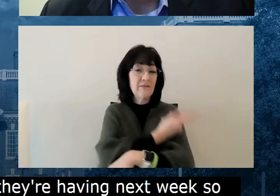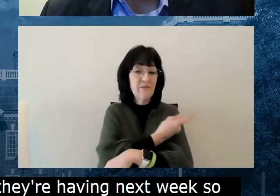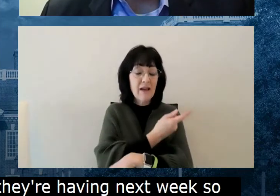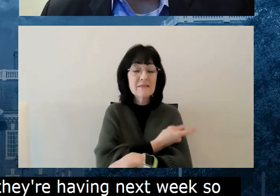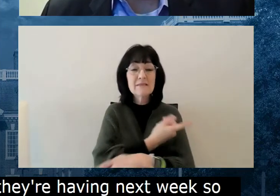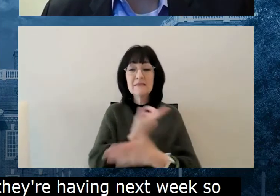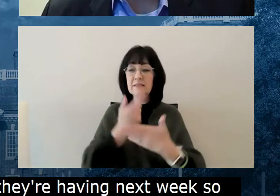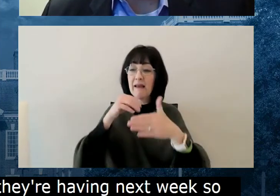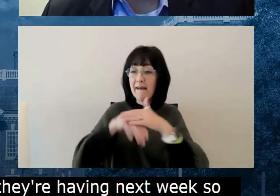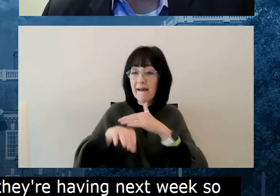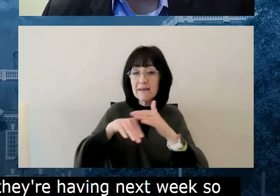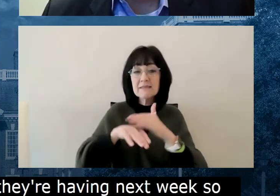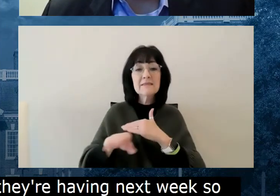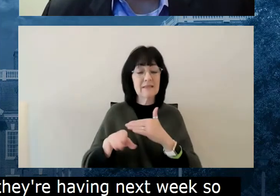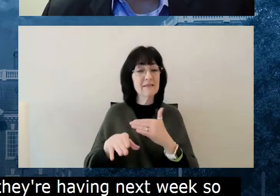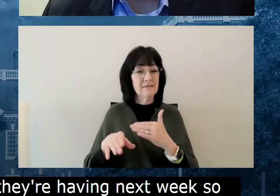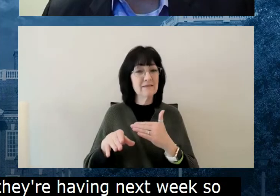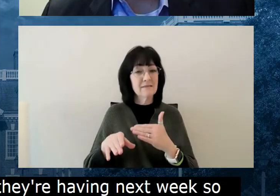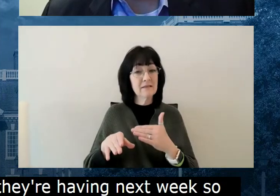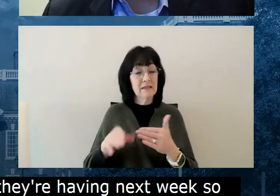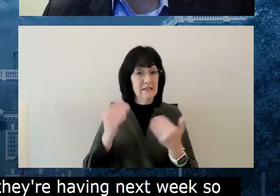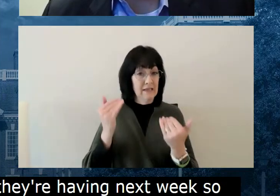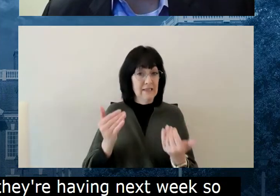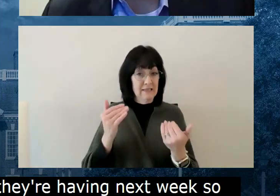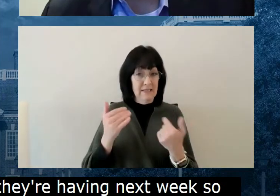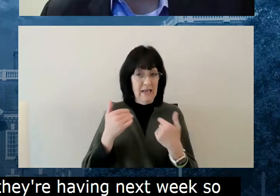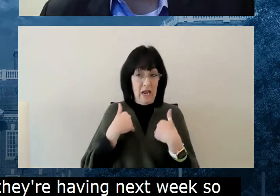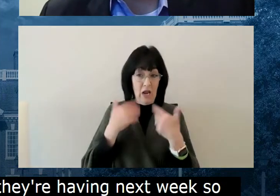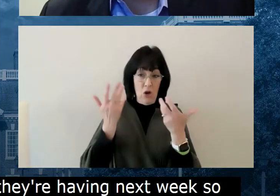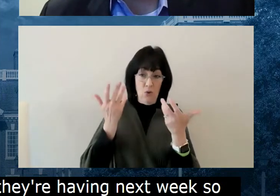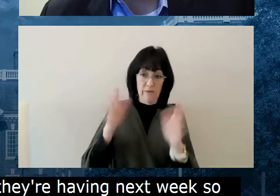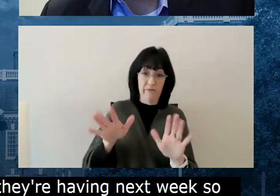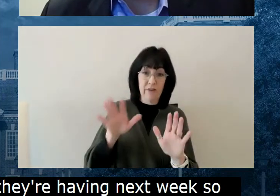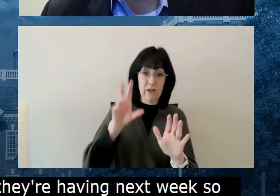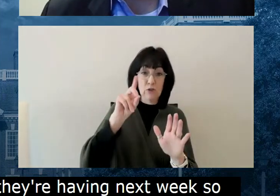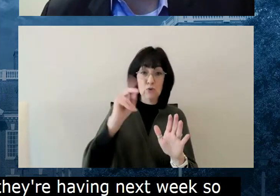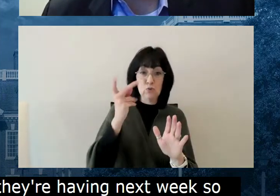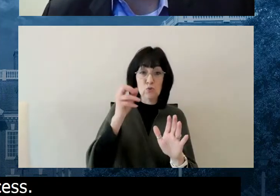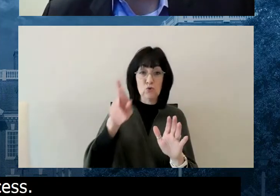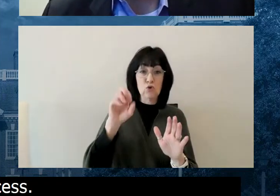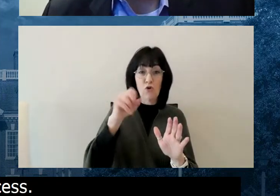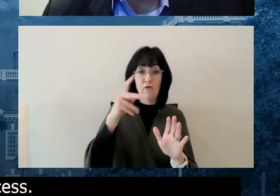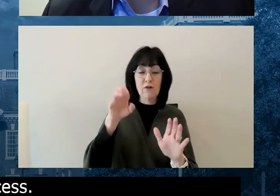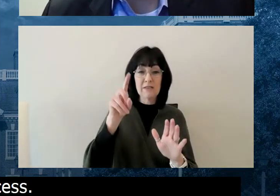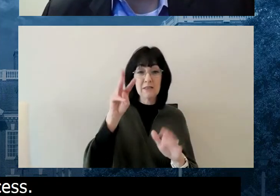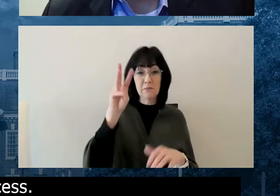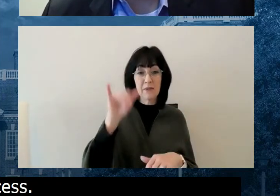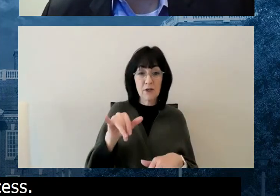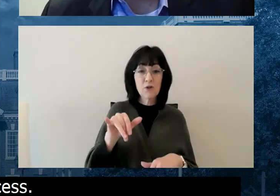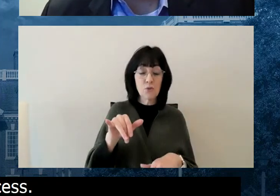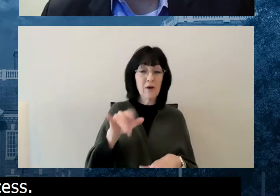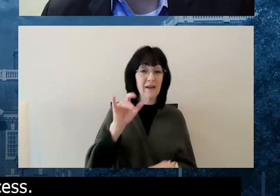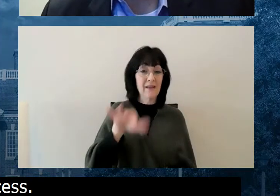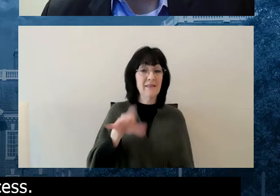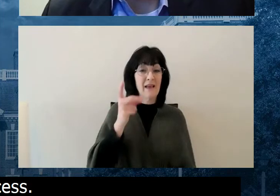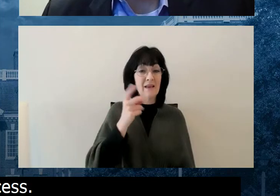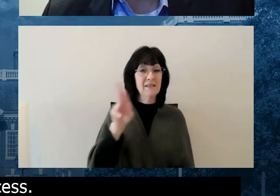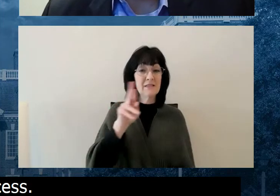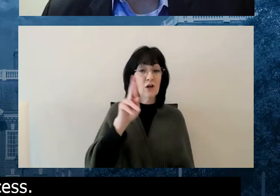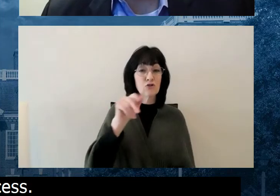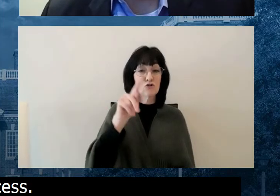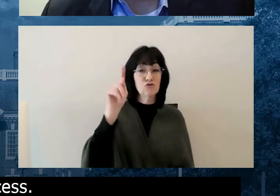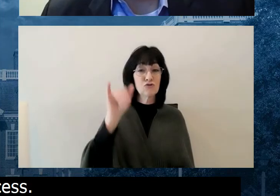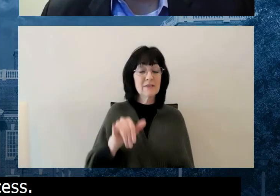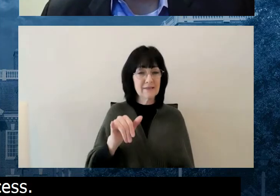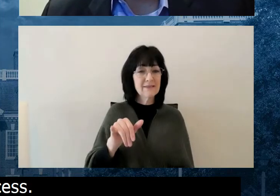So as we move away from the Speedway, Dr. Tay hit upon a lot of the access points that we have. And I